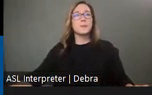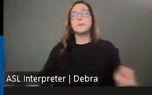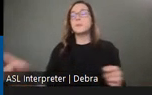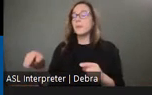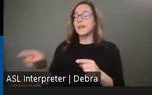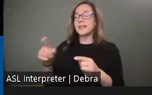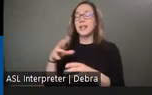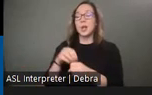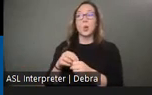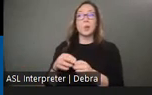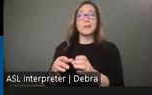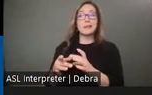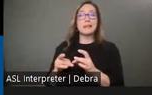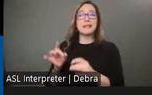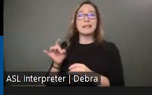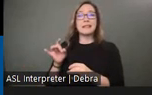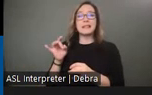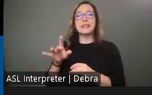that it does not include